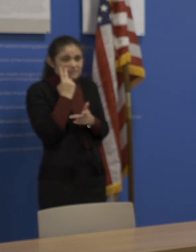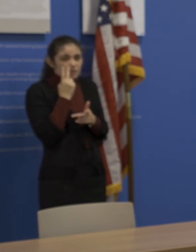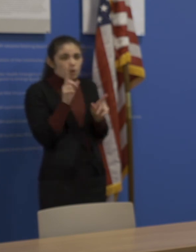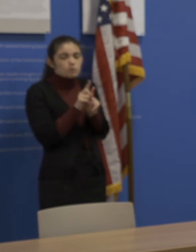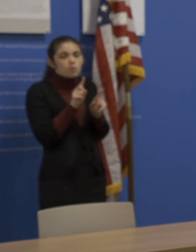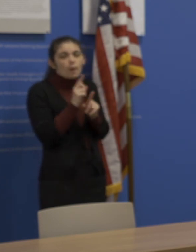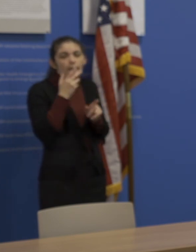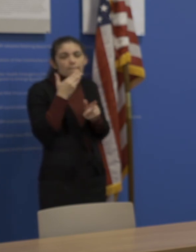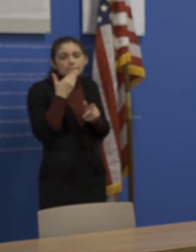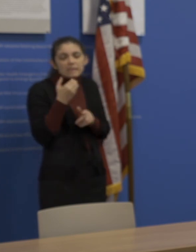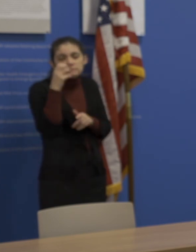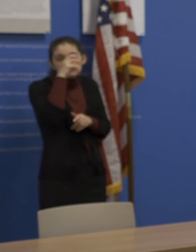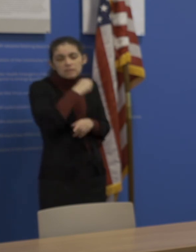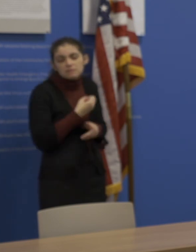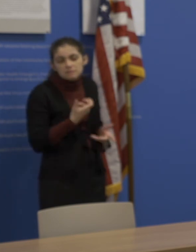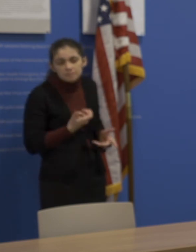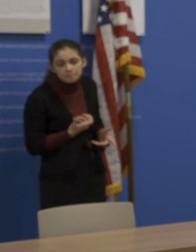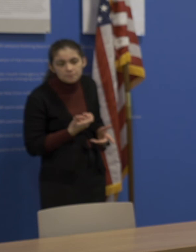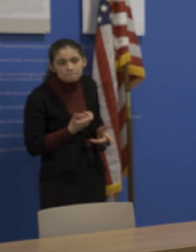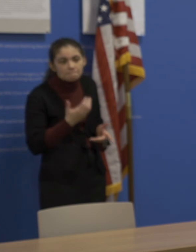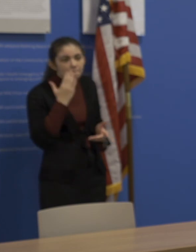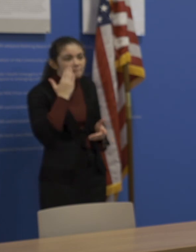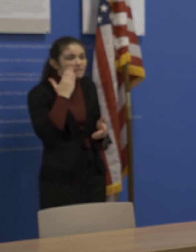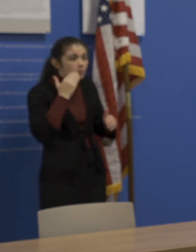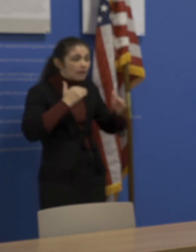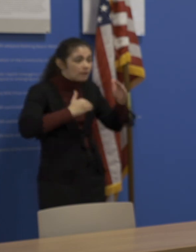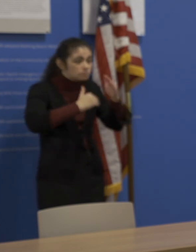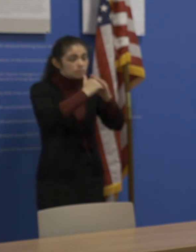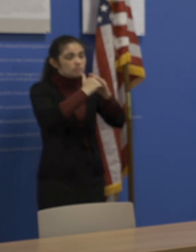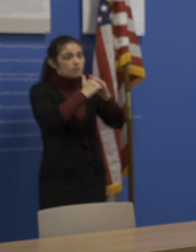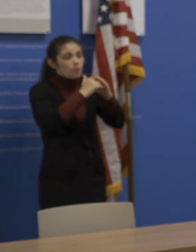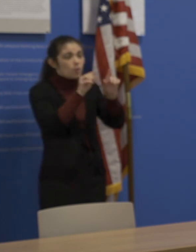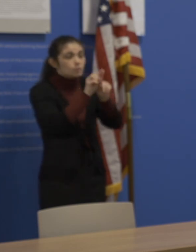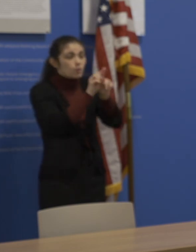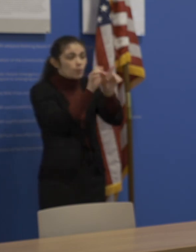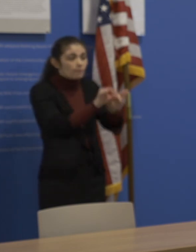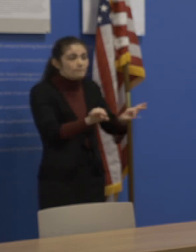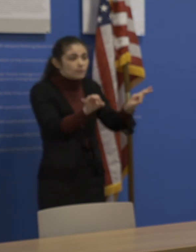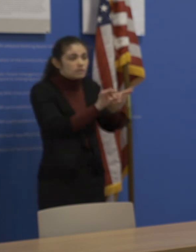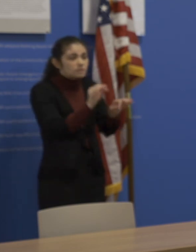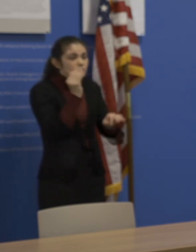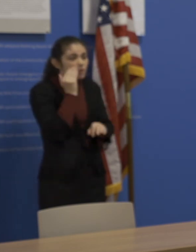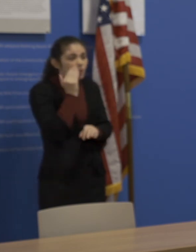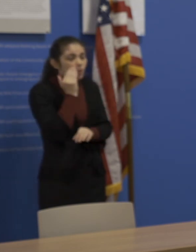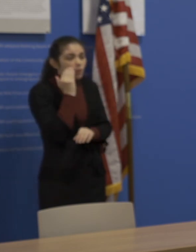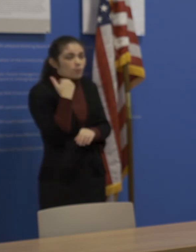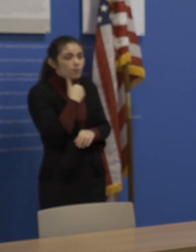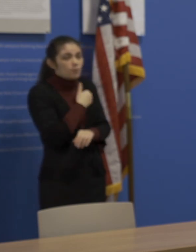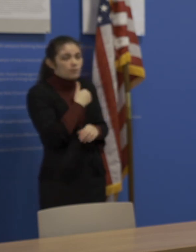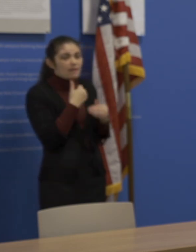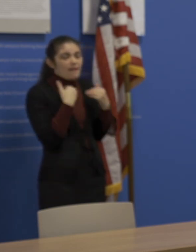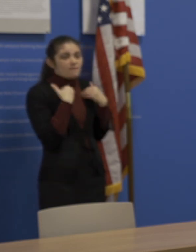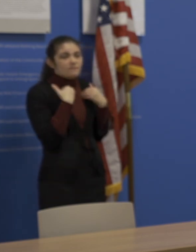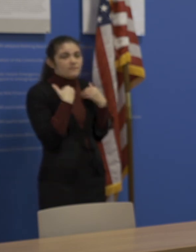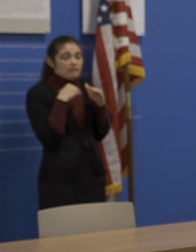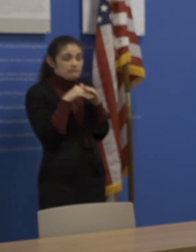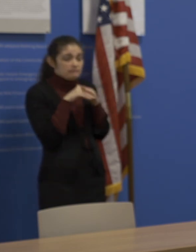use our best estimates about reaching capacity, and that's why we felt it was important to begin to give you, once we got access